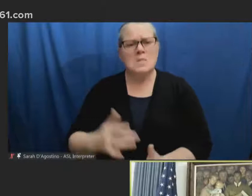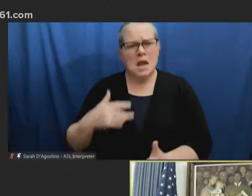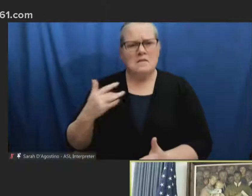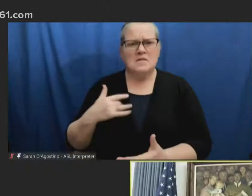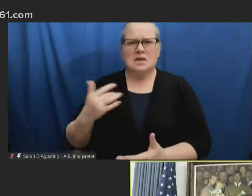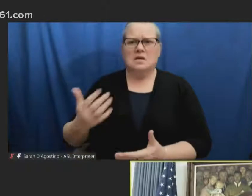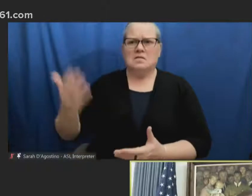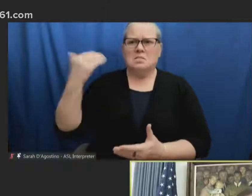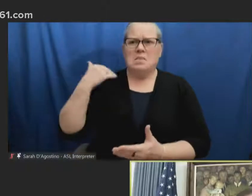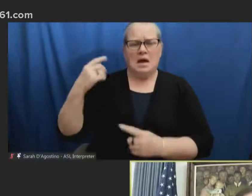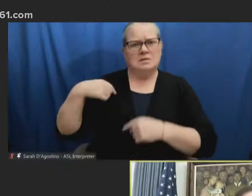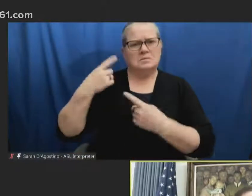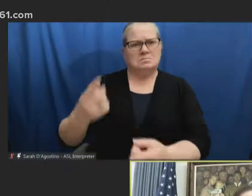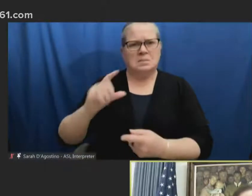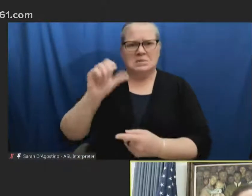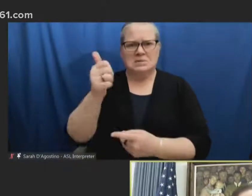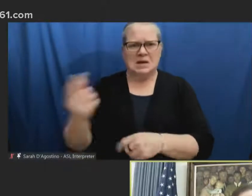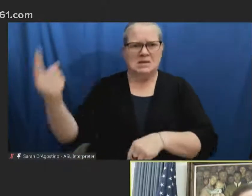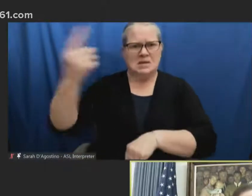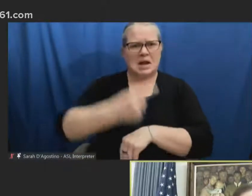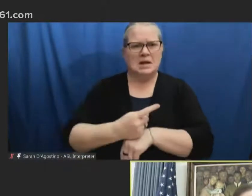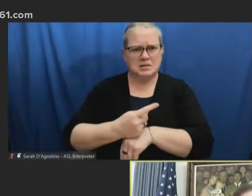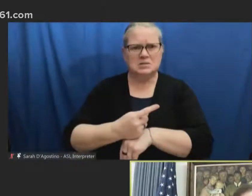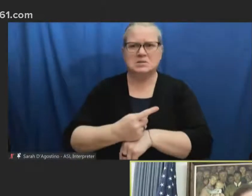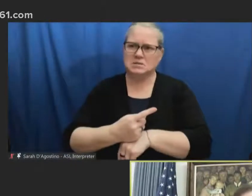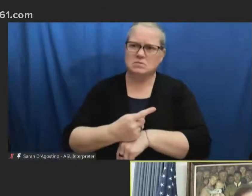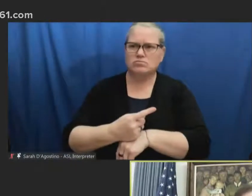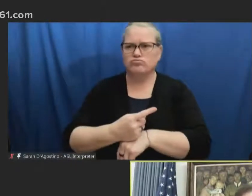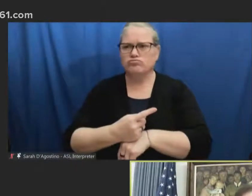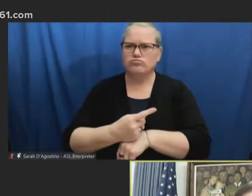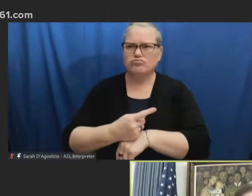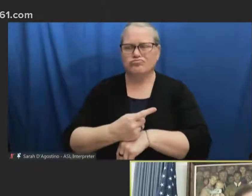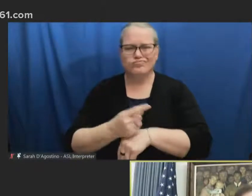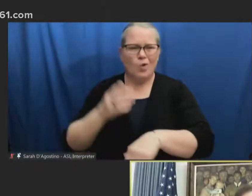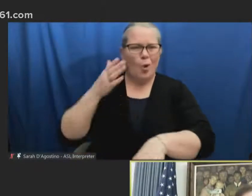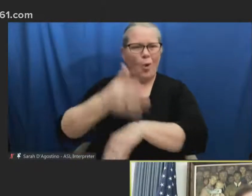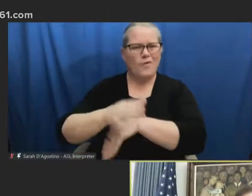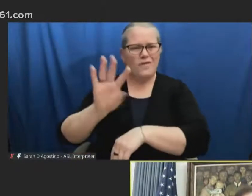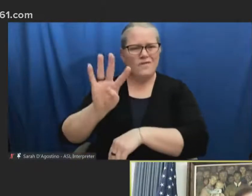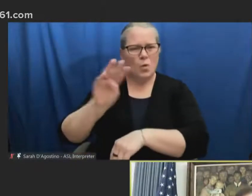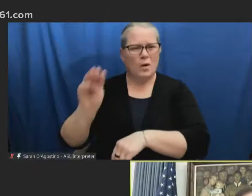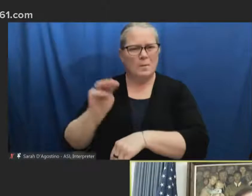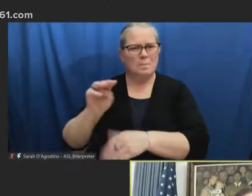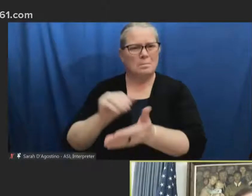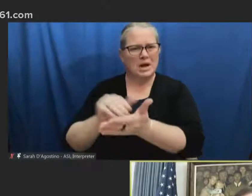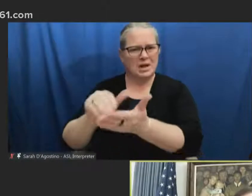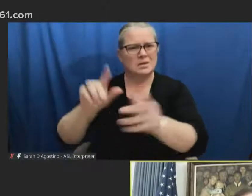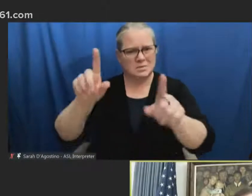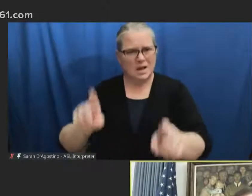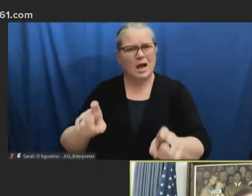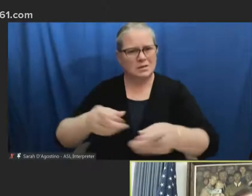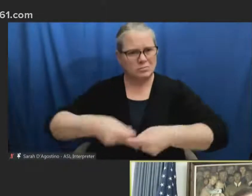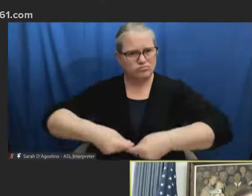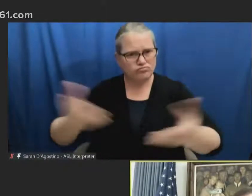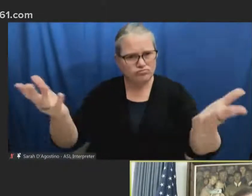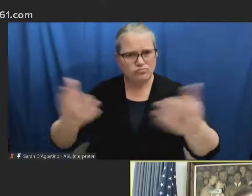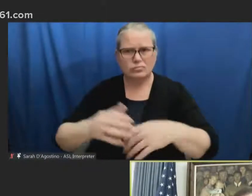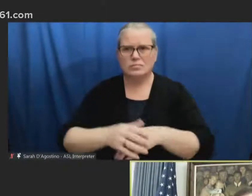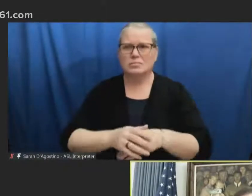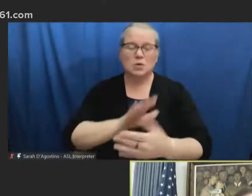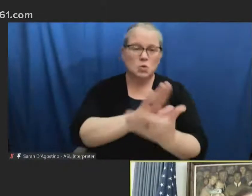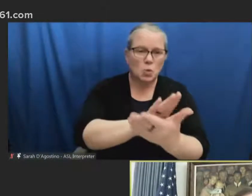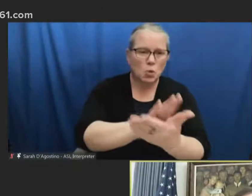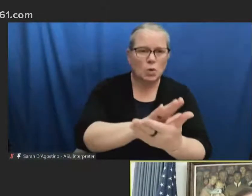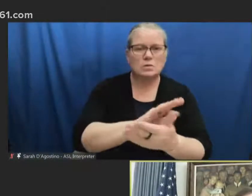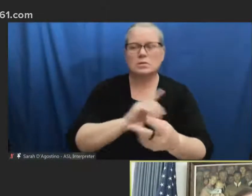got, now over 4 million tests that have been distributed. A lot through our schools, a lot through federally qualified